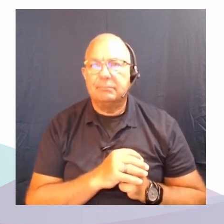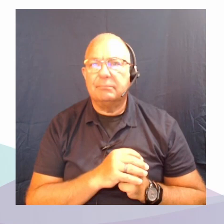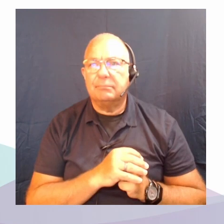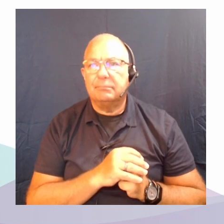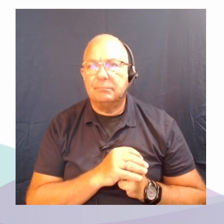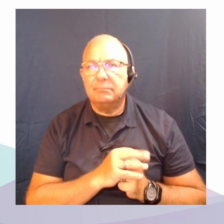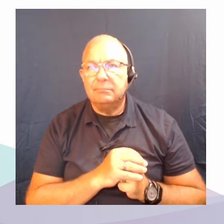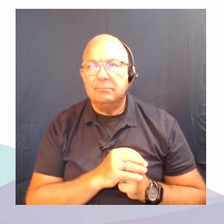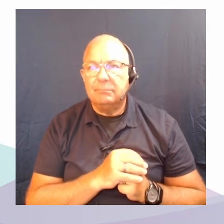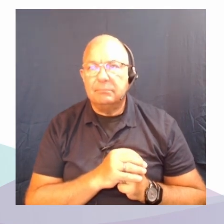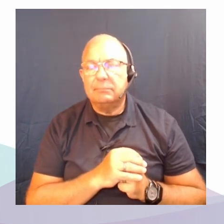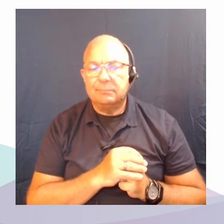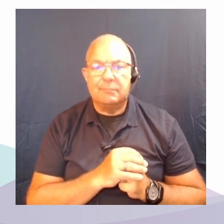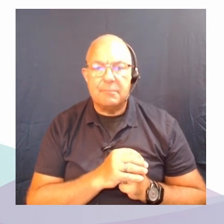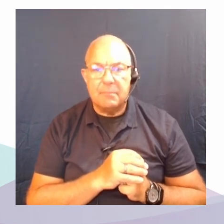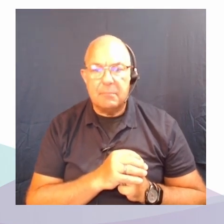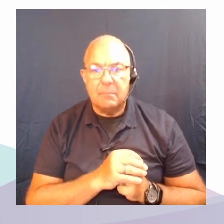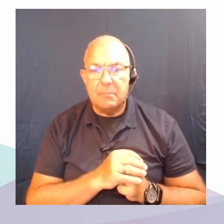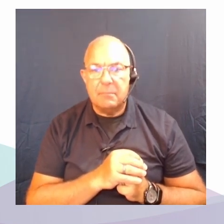do you want to start on that one Sheena